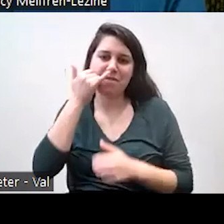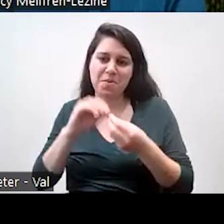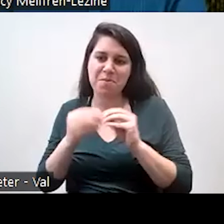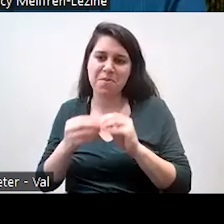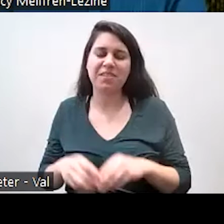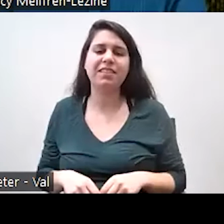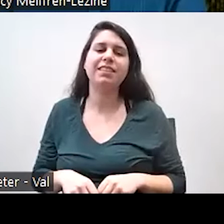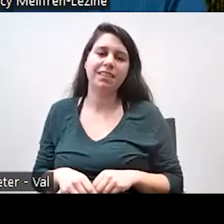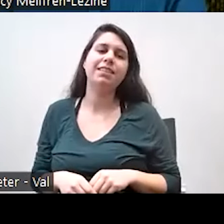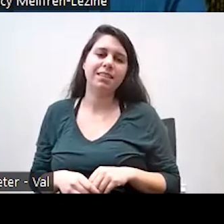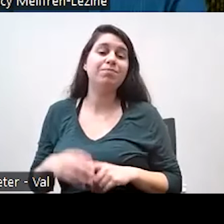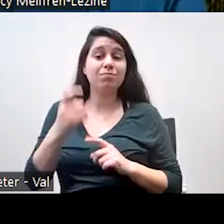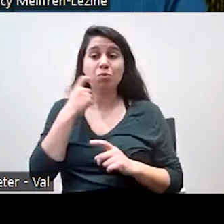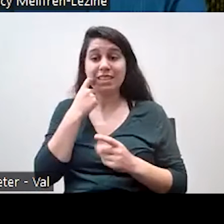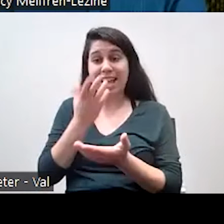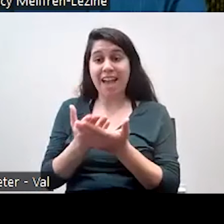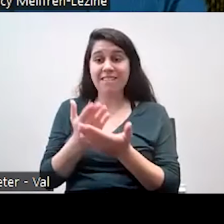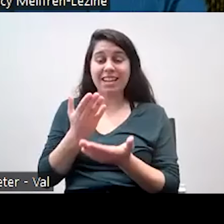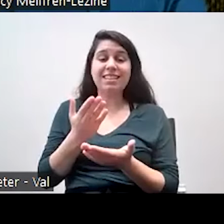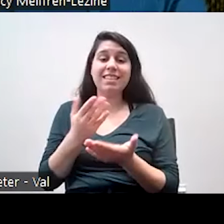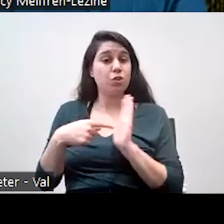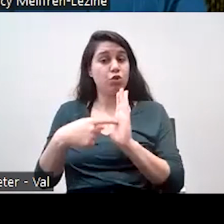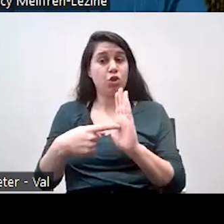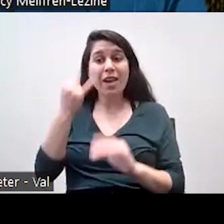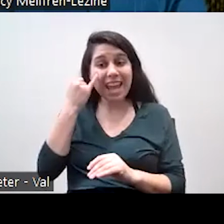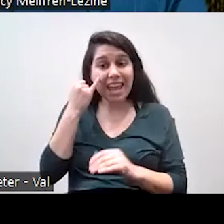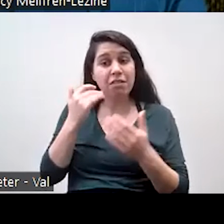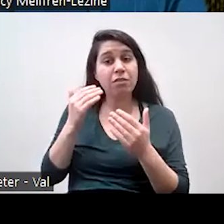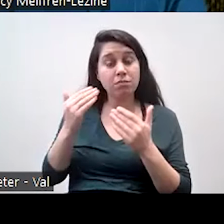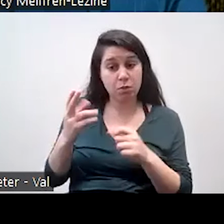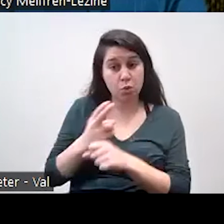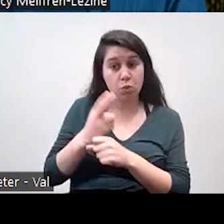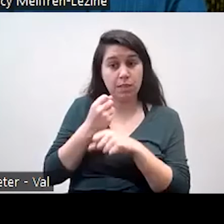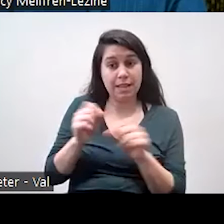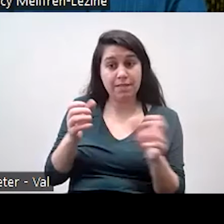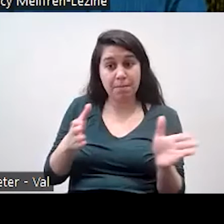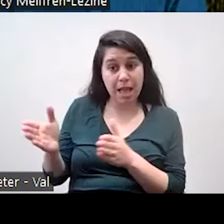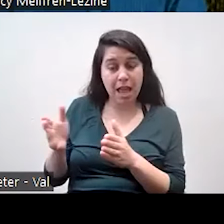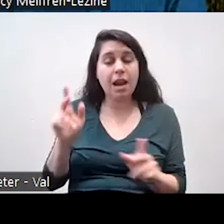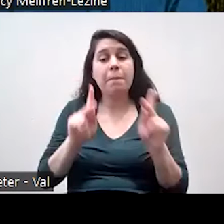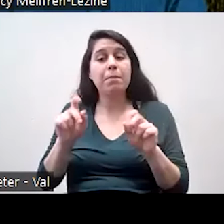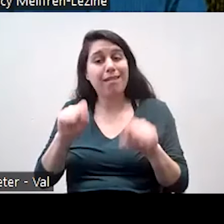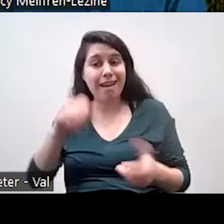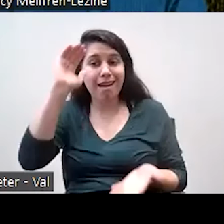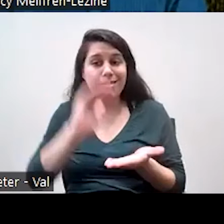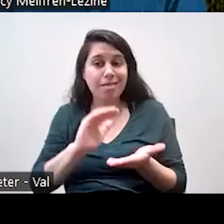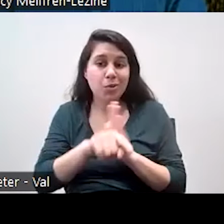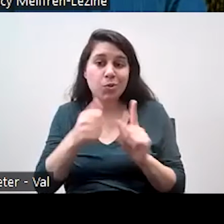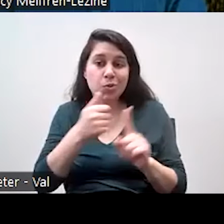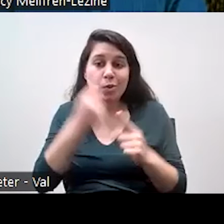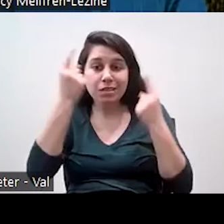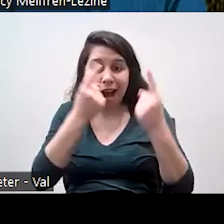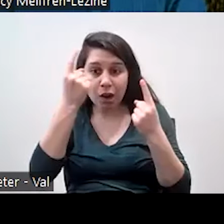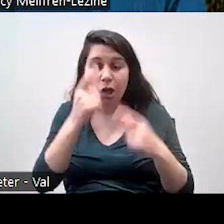shows that by using the safety plan, people might become less suicidal. They